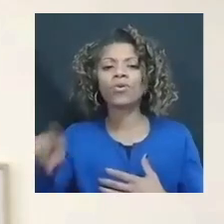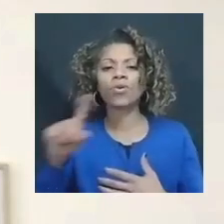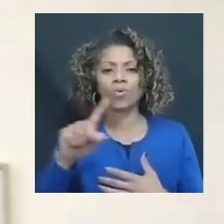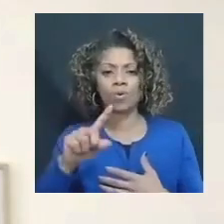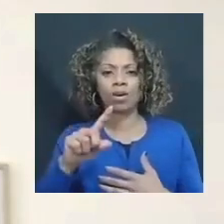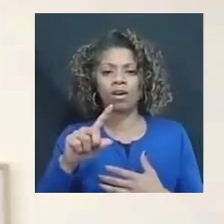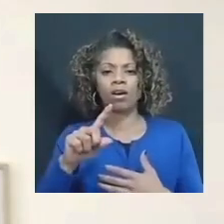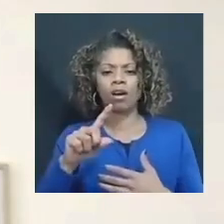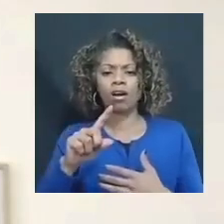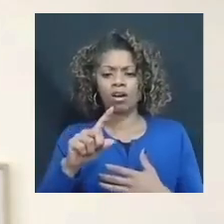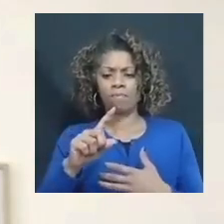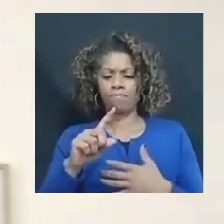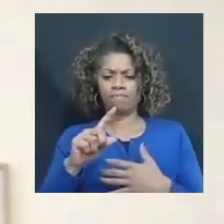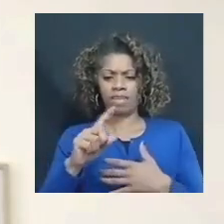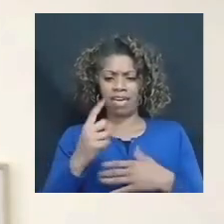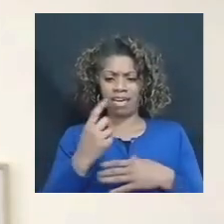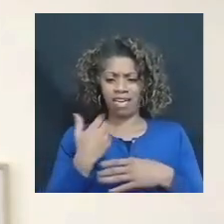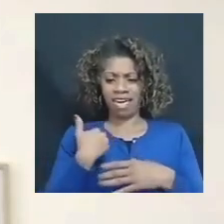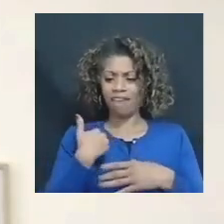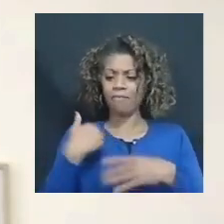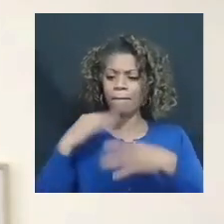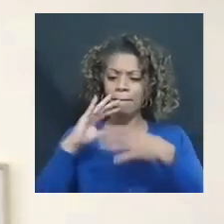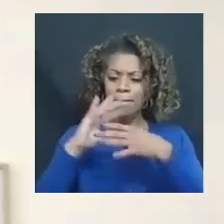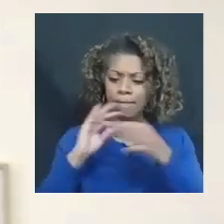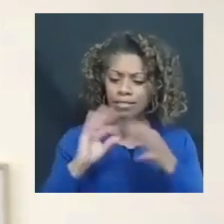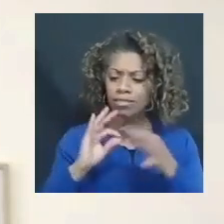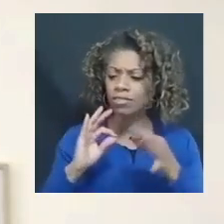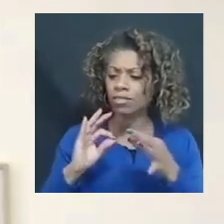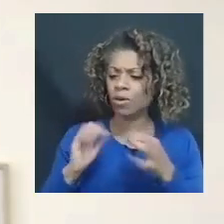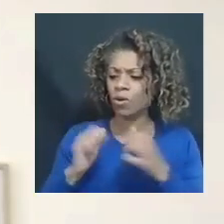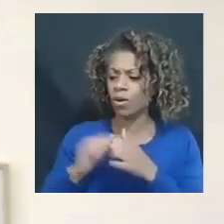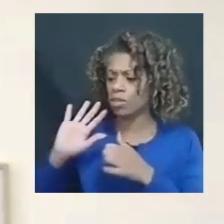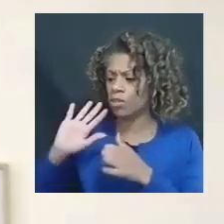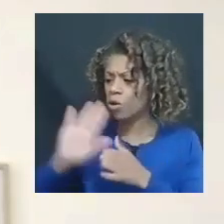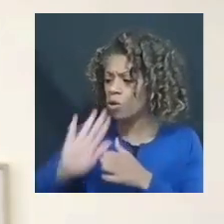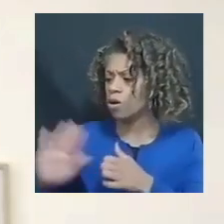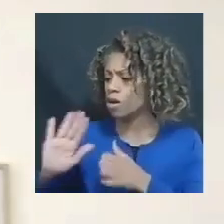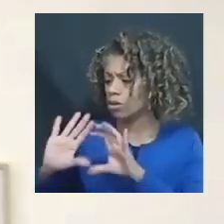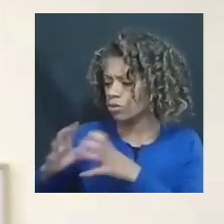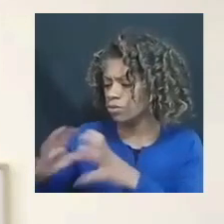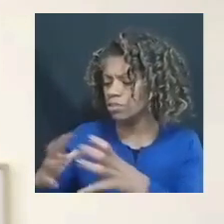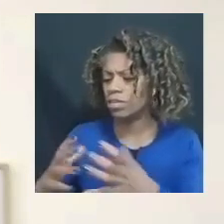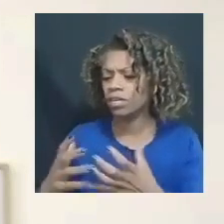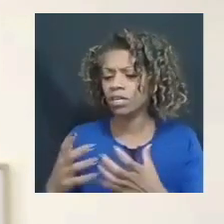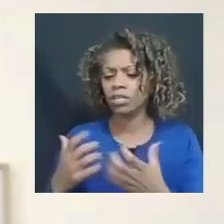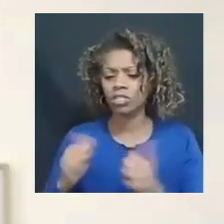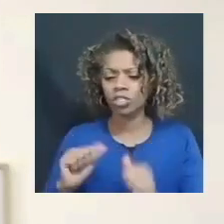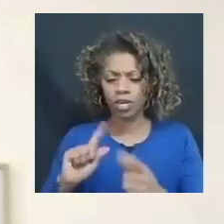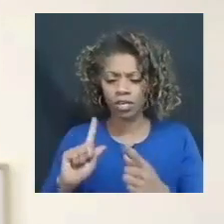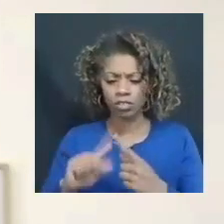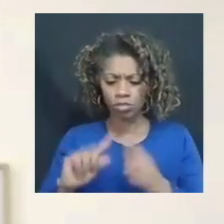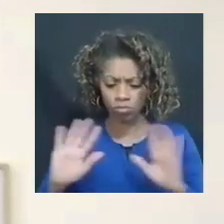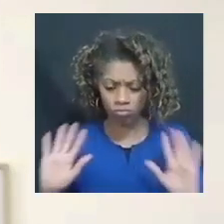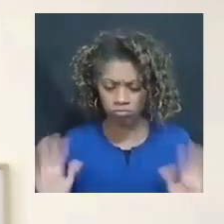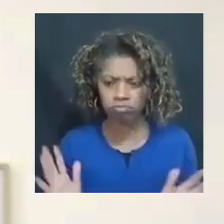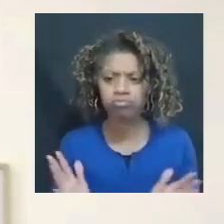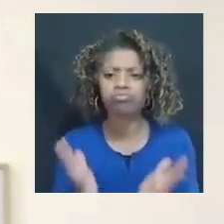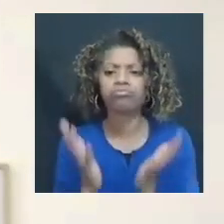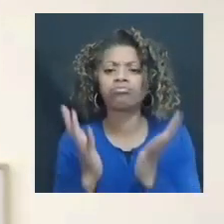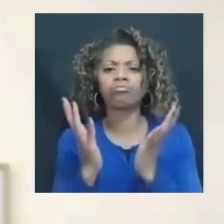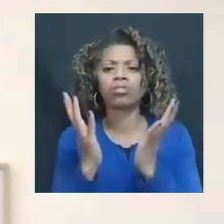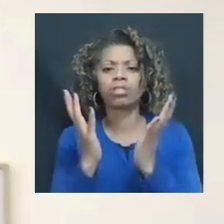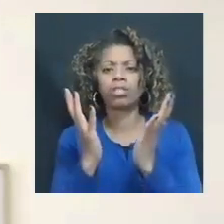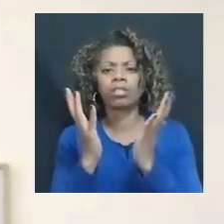thought leadership for your institutions that is challenging us to drive a narrative and reality that is rooted in facts and equality